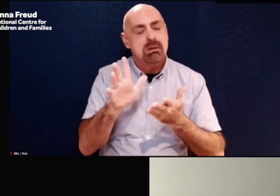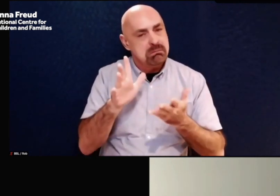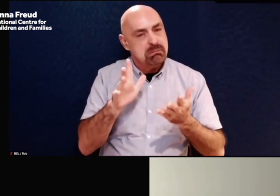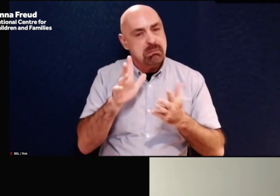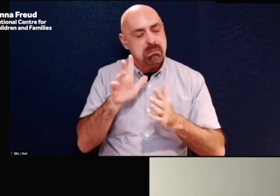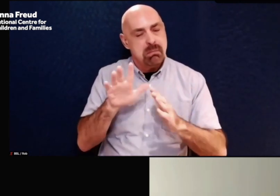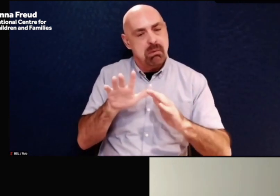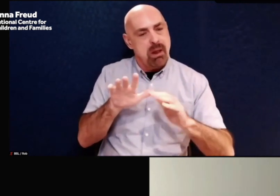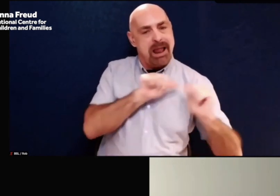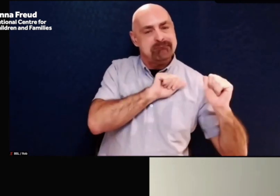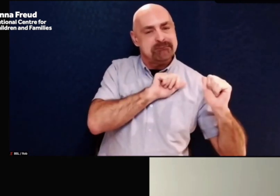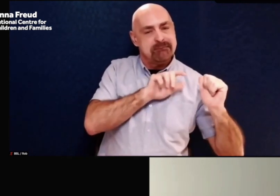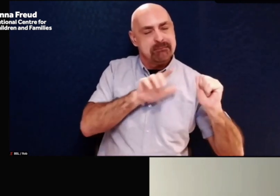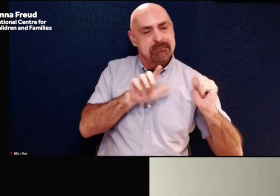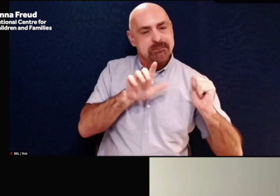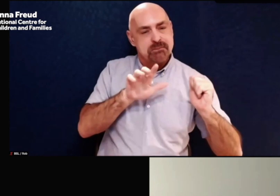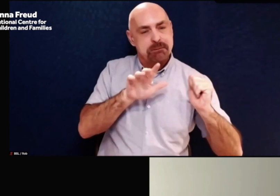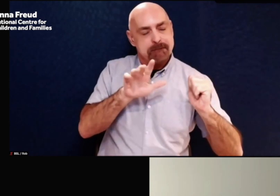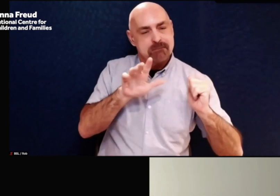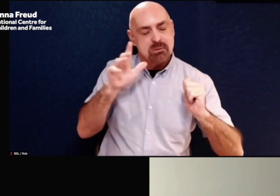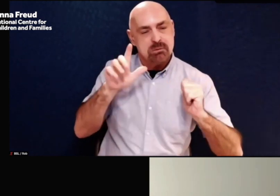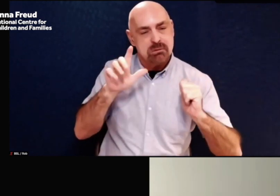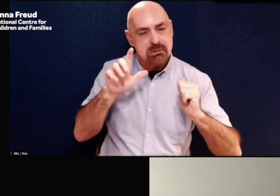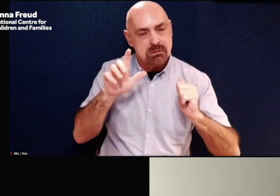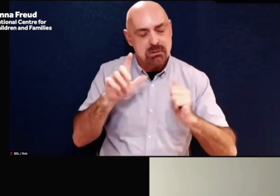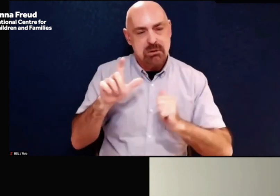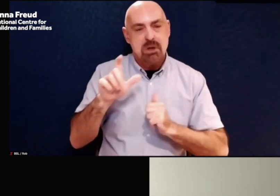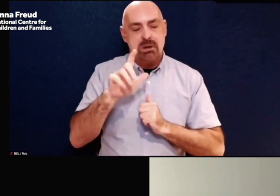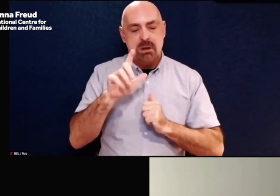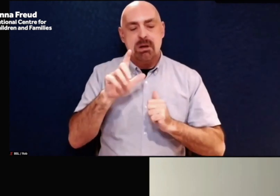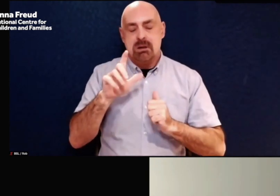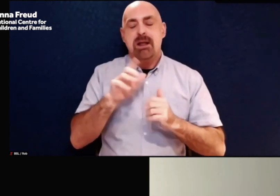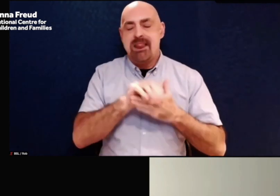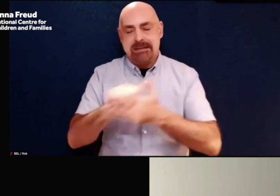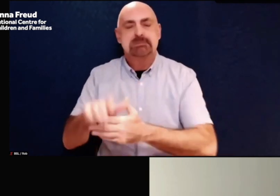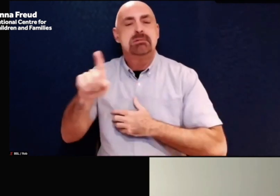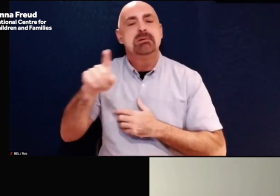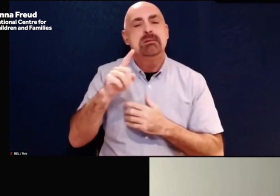and Adolescent Mental Health Group at Imperial College London.